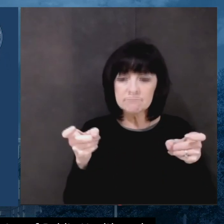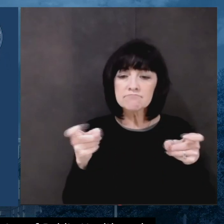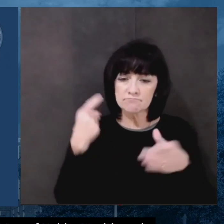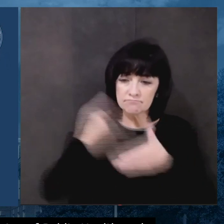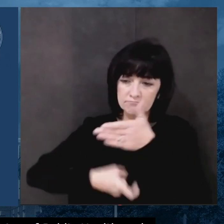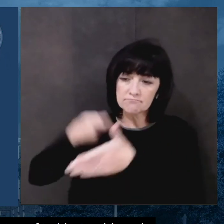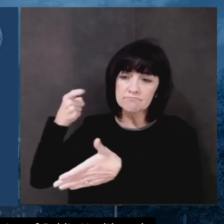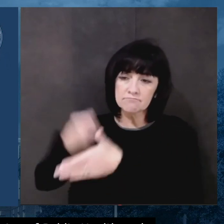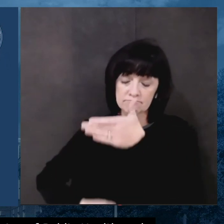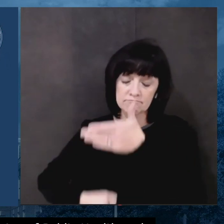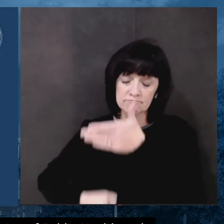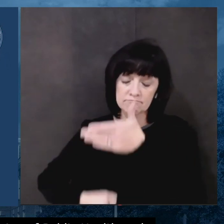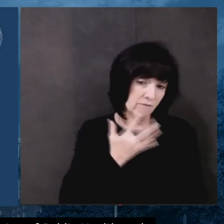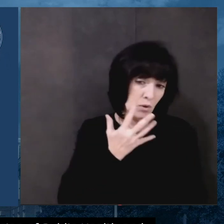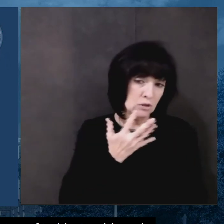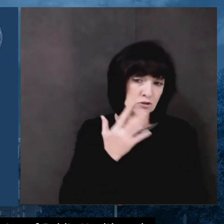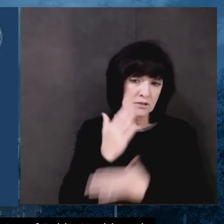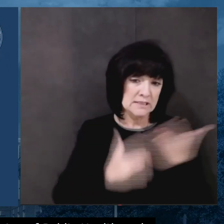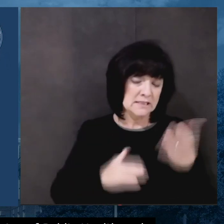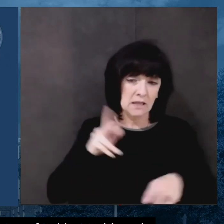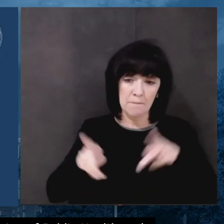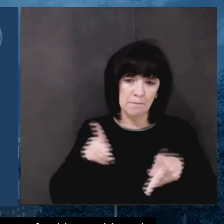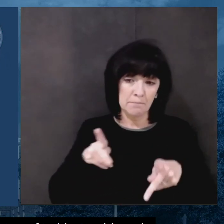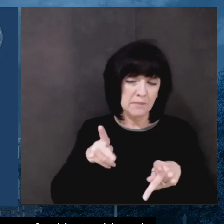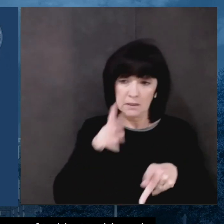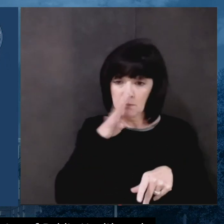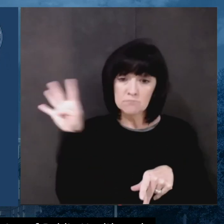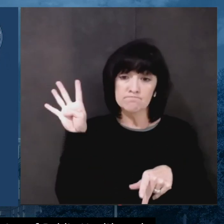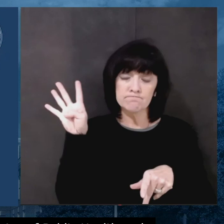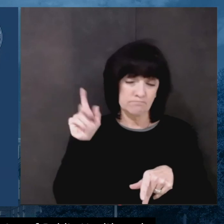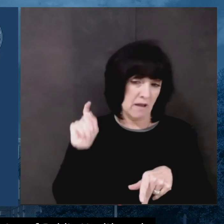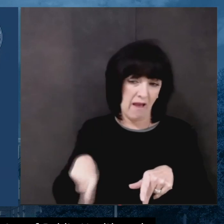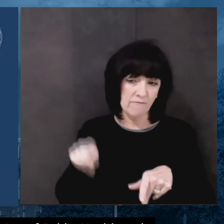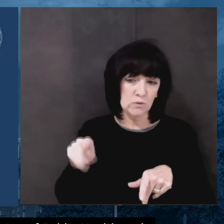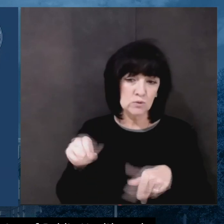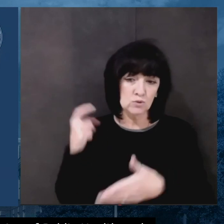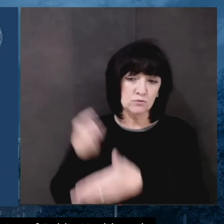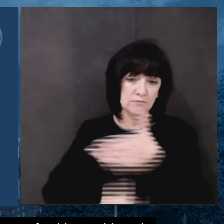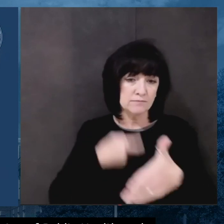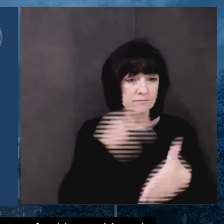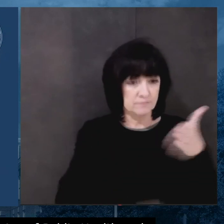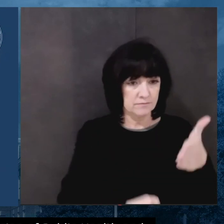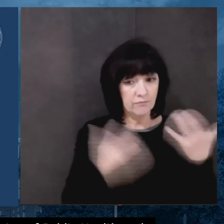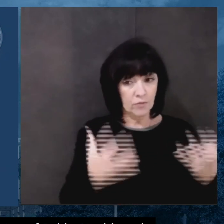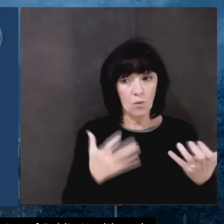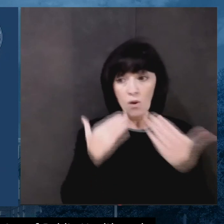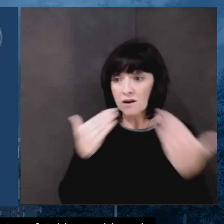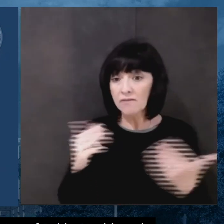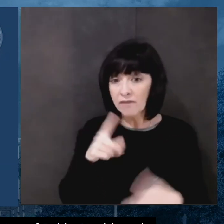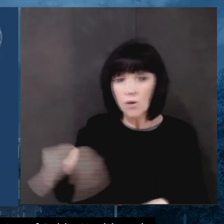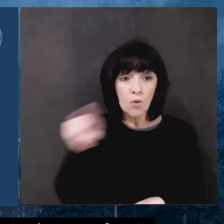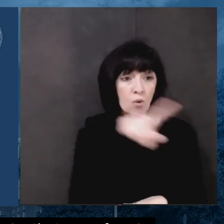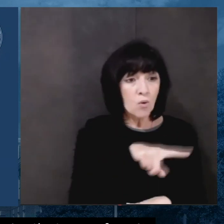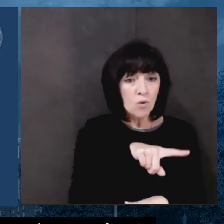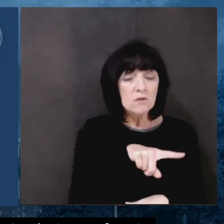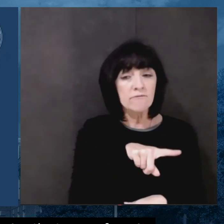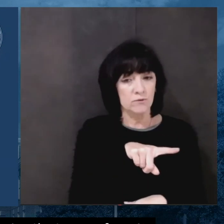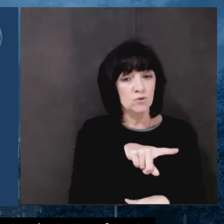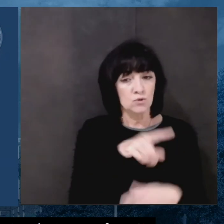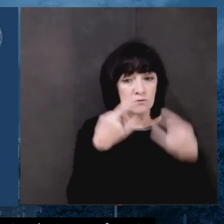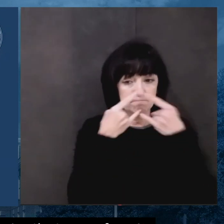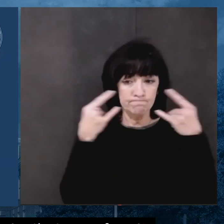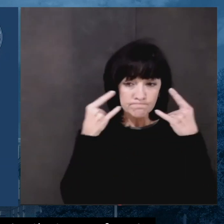have to impose on business sectors in our state. And for all of you for pitching in by wearing your masks when you're in